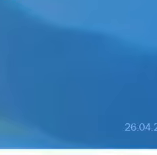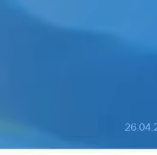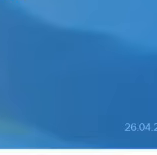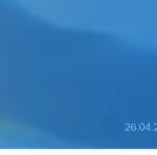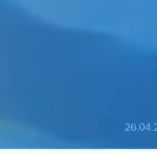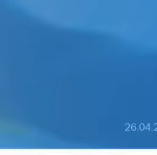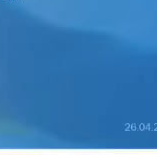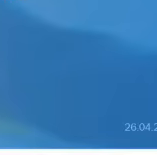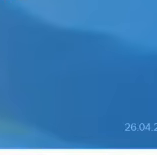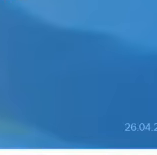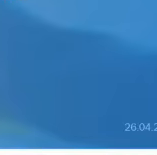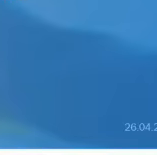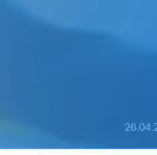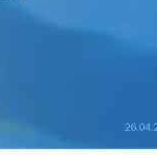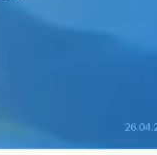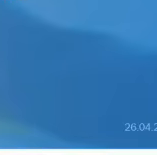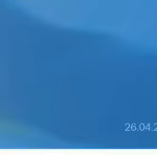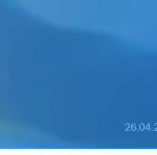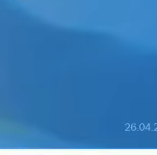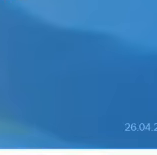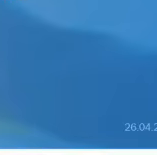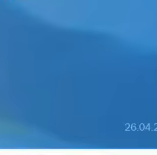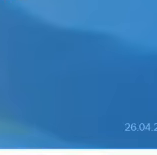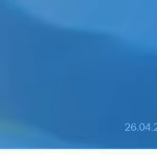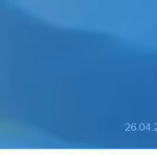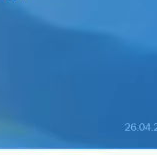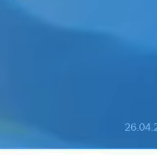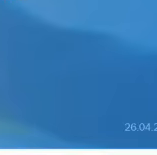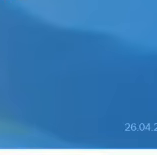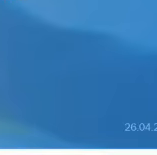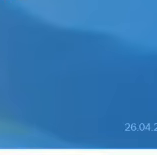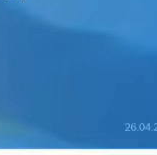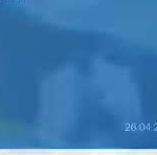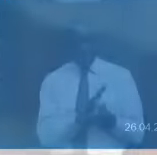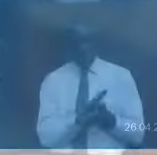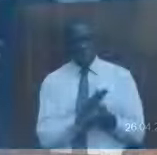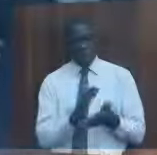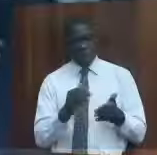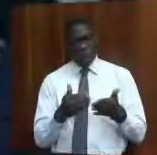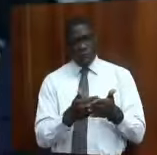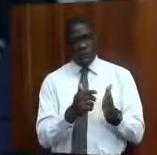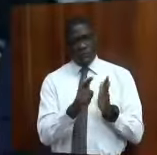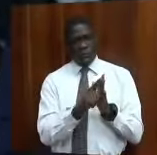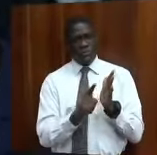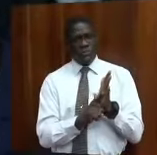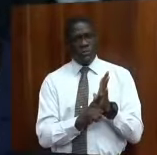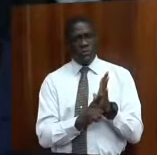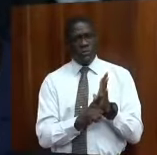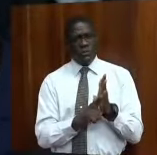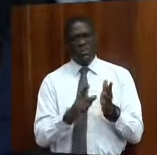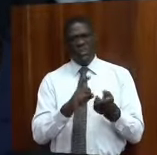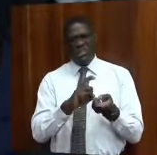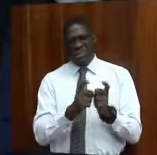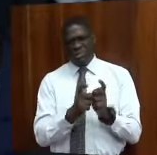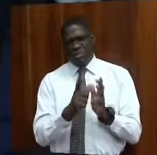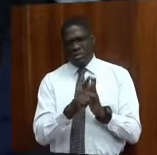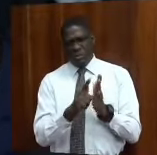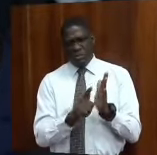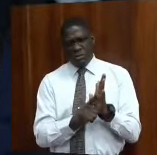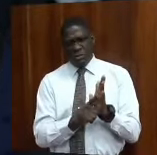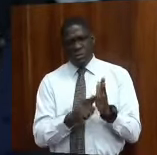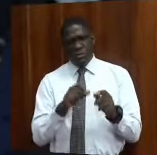presented to Parliament for enactment. Mr. Speaker, in our manifesto, we stated that the Labour Party government will establish a sovereign